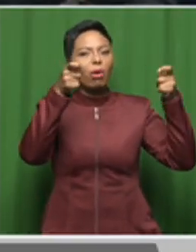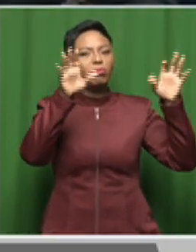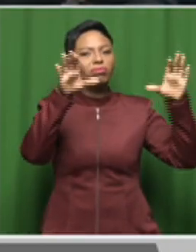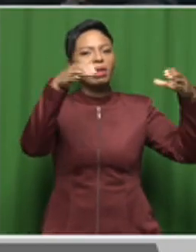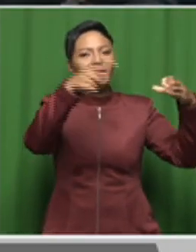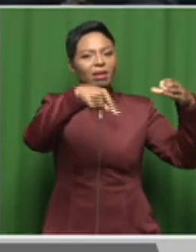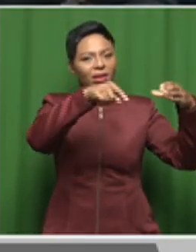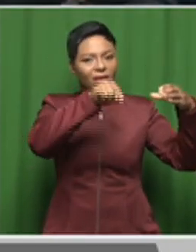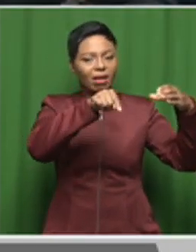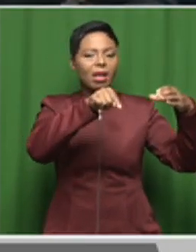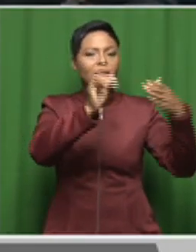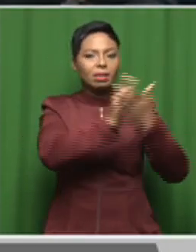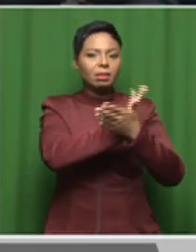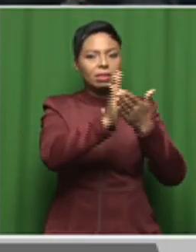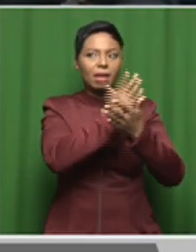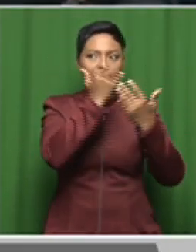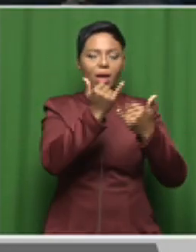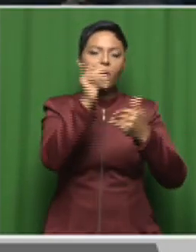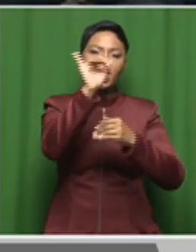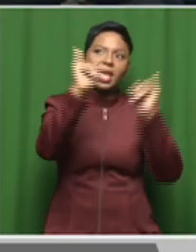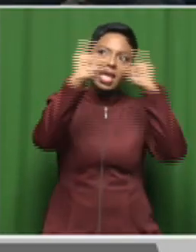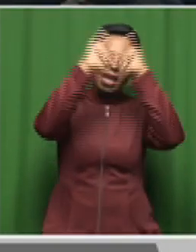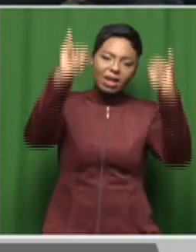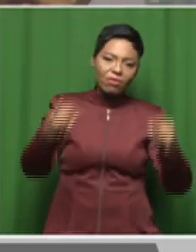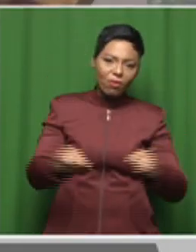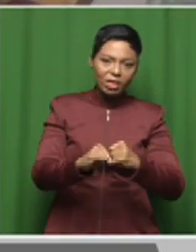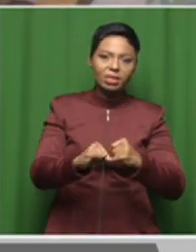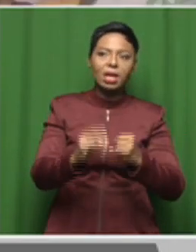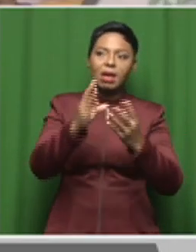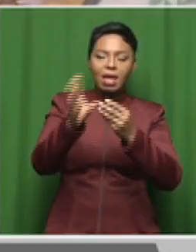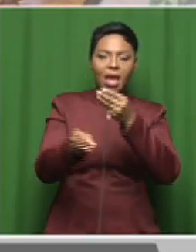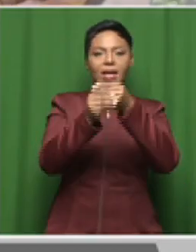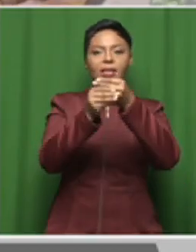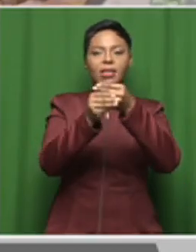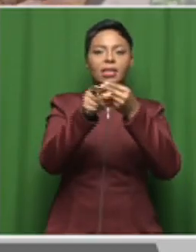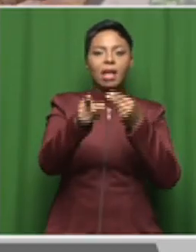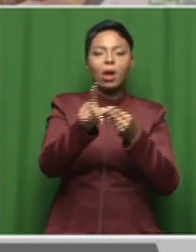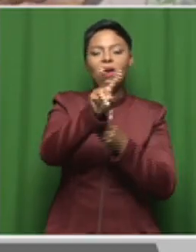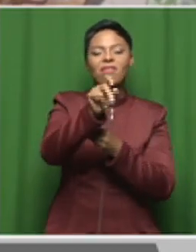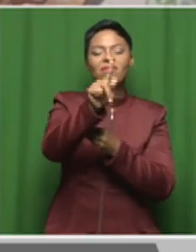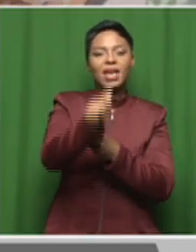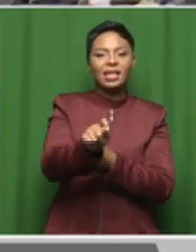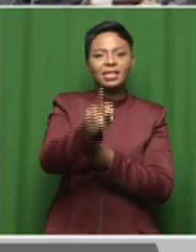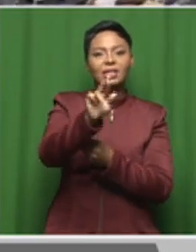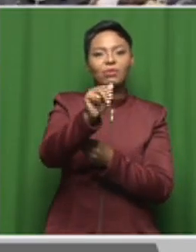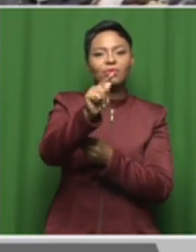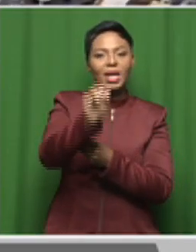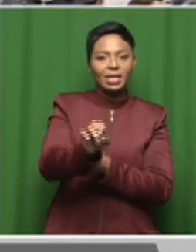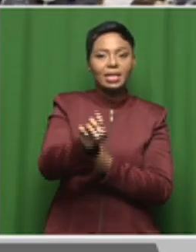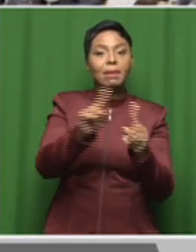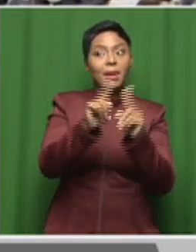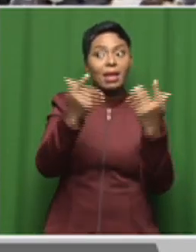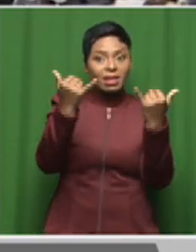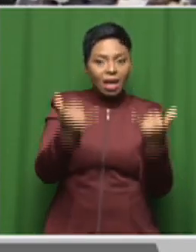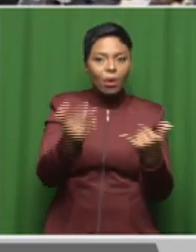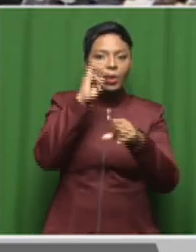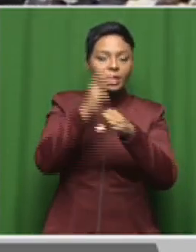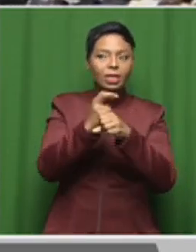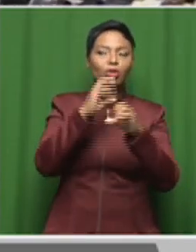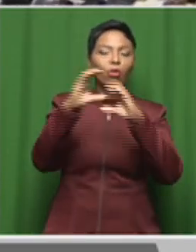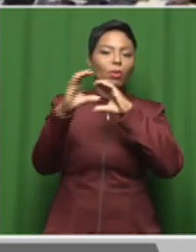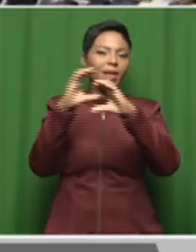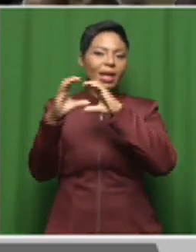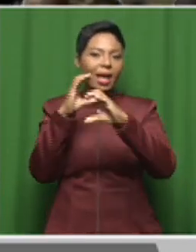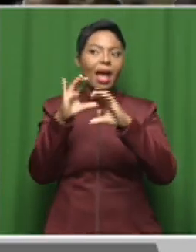sent out invoices with the new VAT rate. So now they have to also invest in communicated